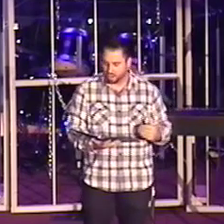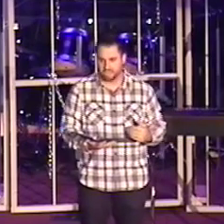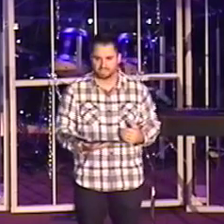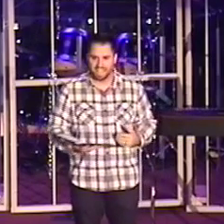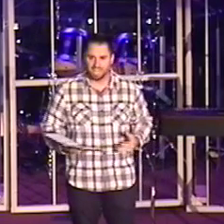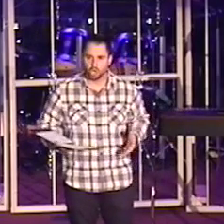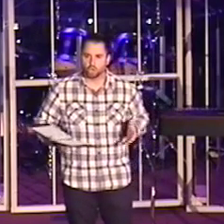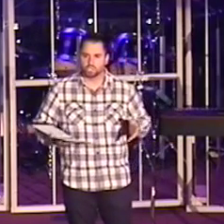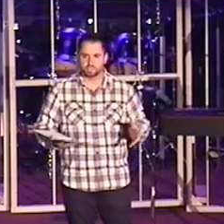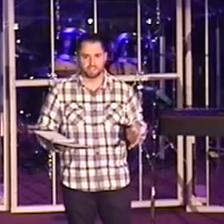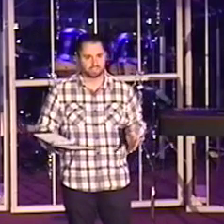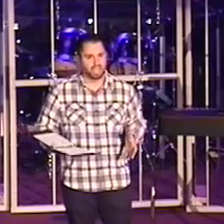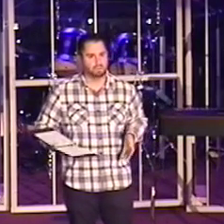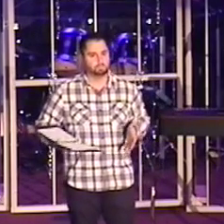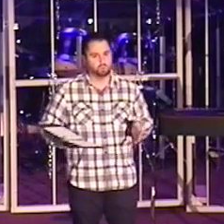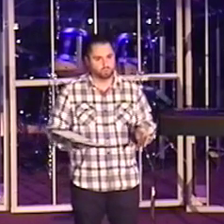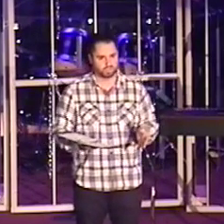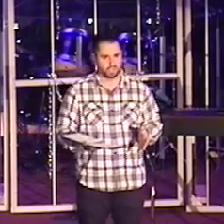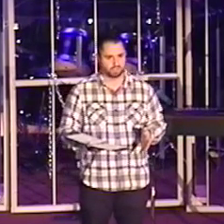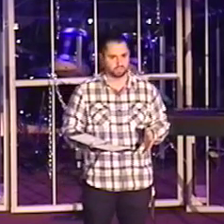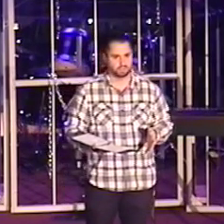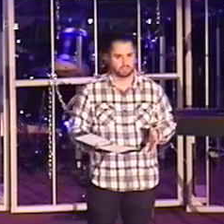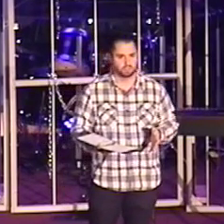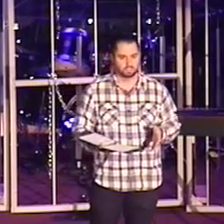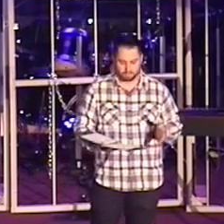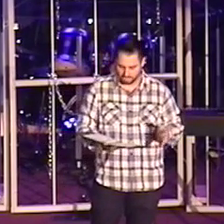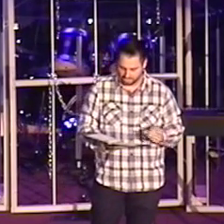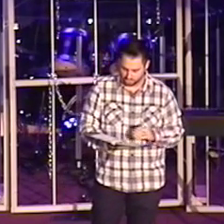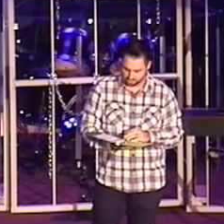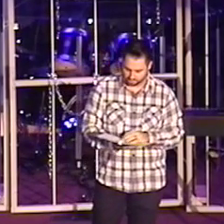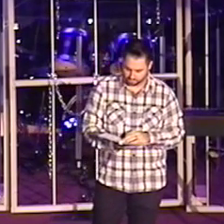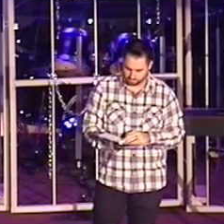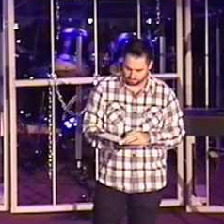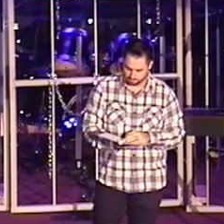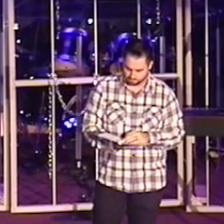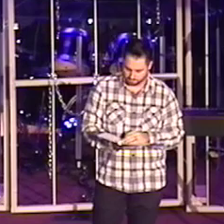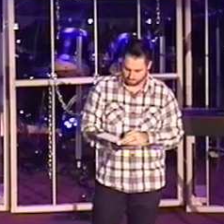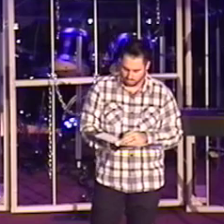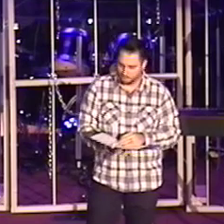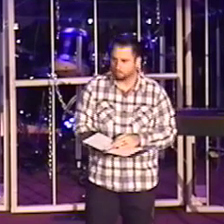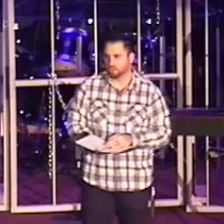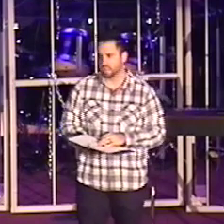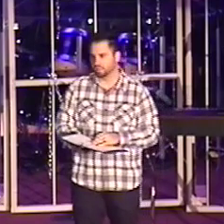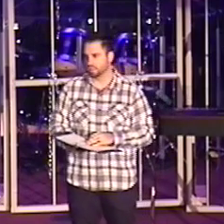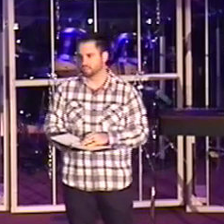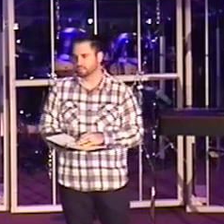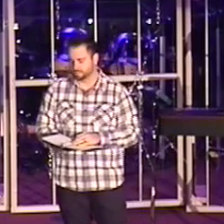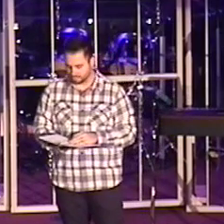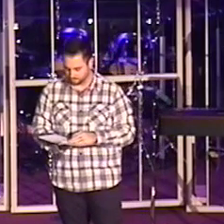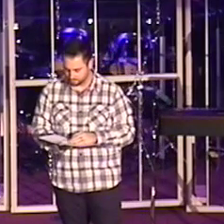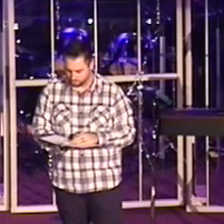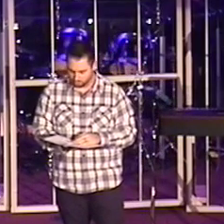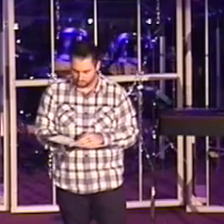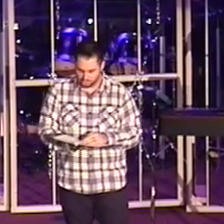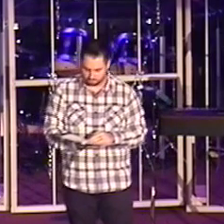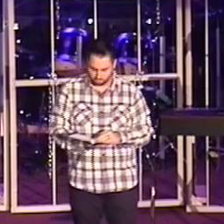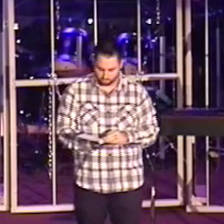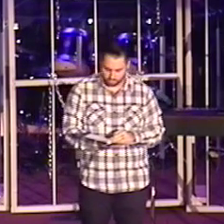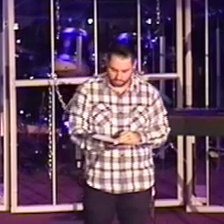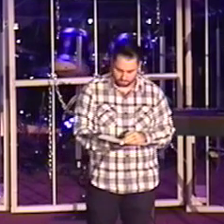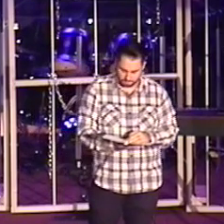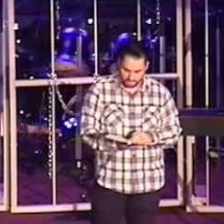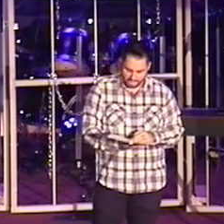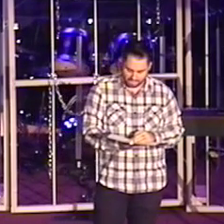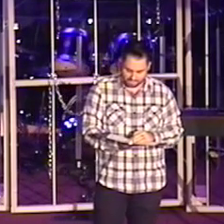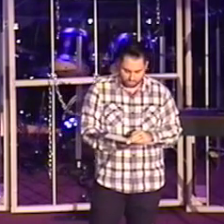like Christ. It urges us and moves us to be like Jesus. Paul put it like this in 2 Thessalonians chapter